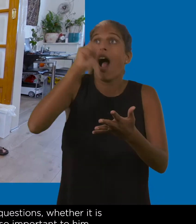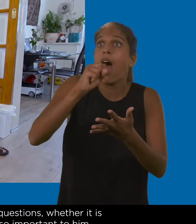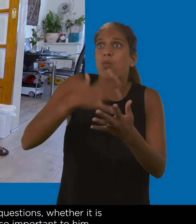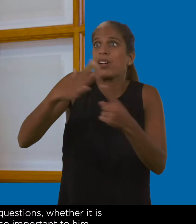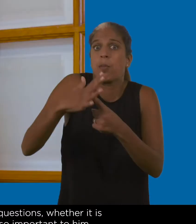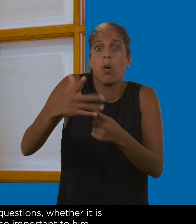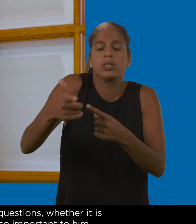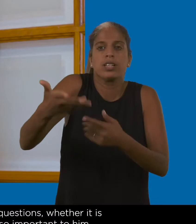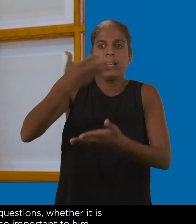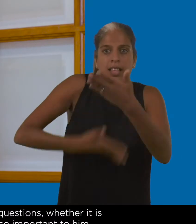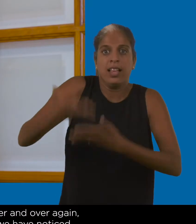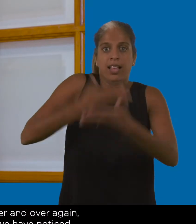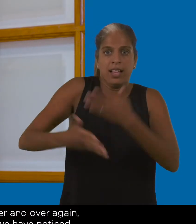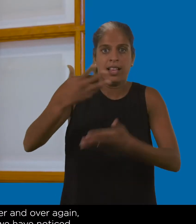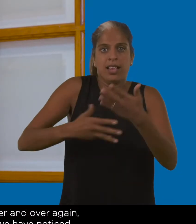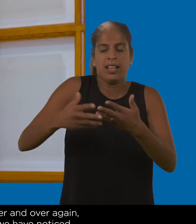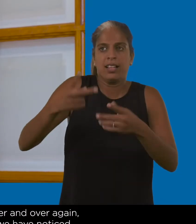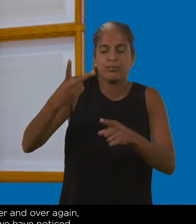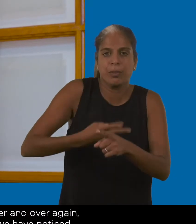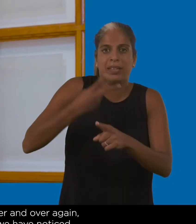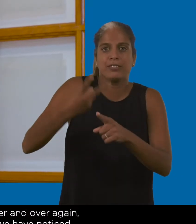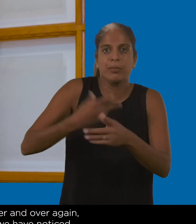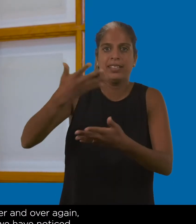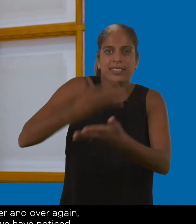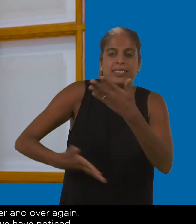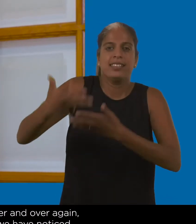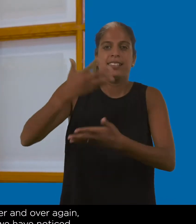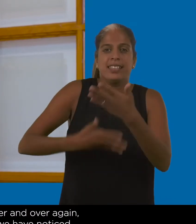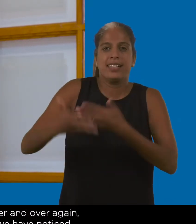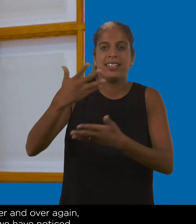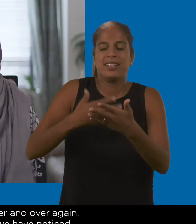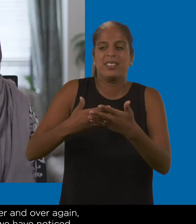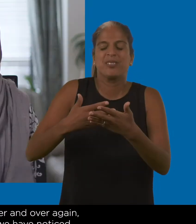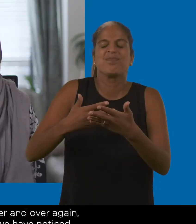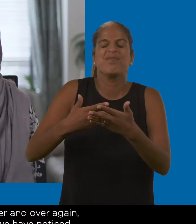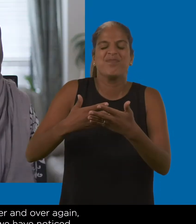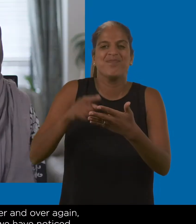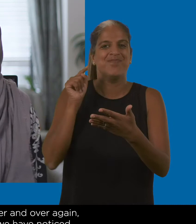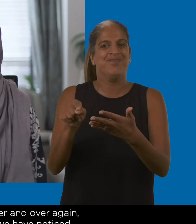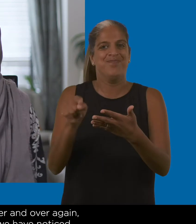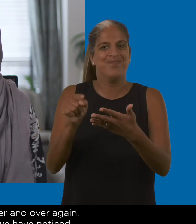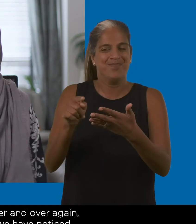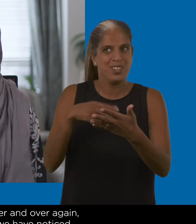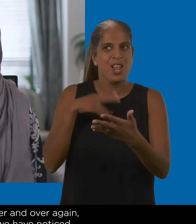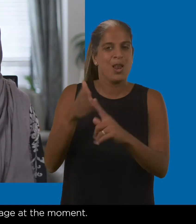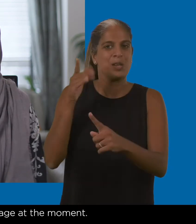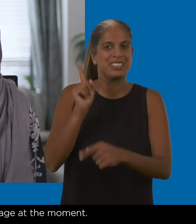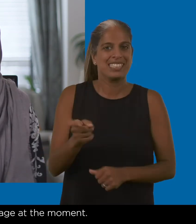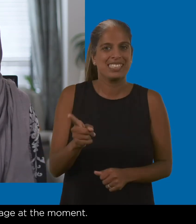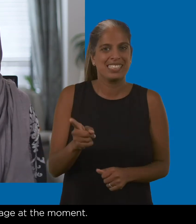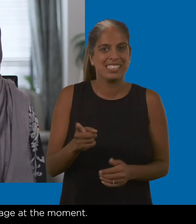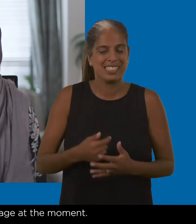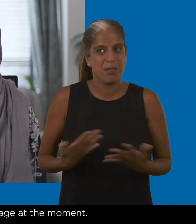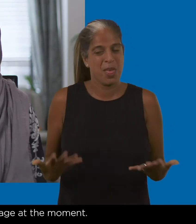it's in regards to something that's so important to him that he likes to share that over and over again. That's the main thing that we've noticed